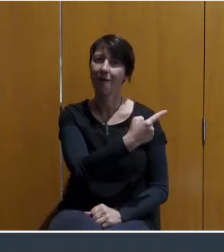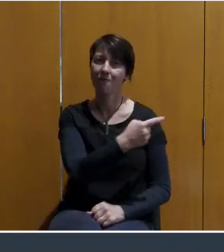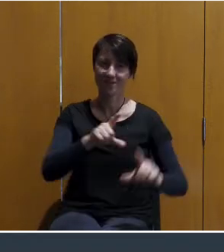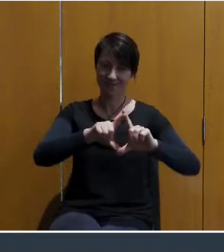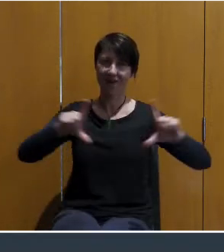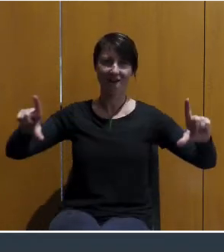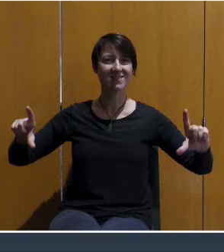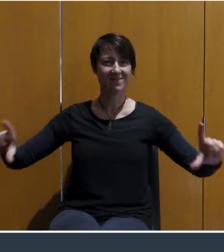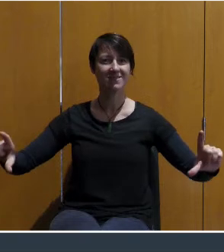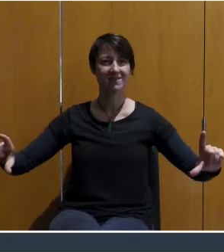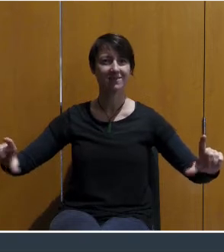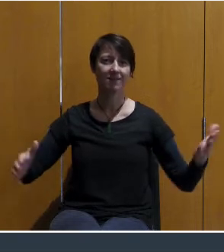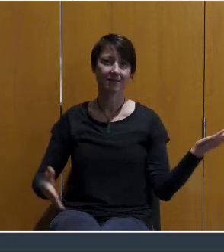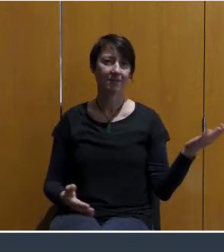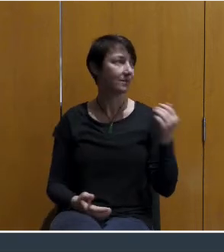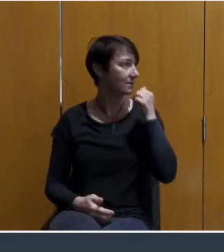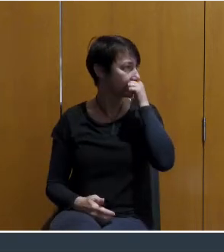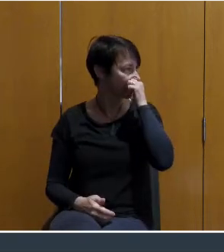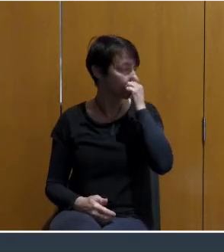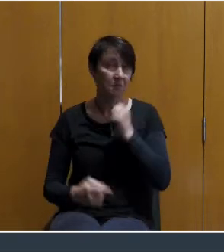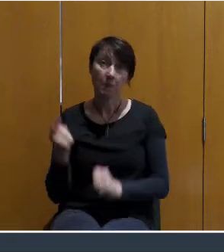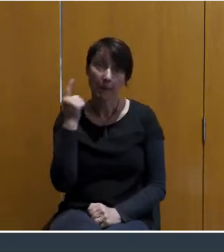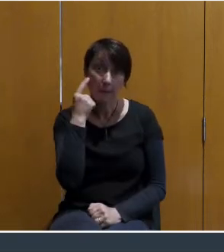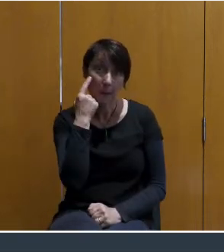and see here.